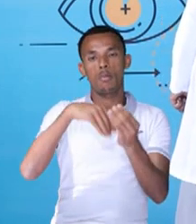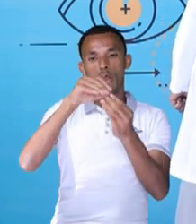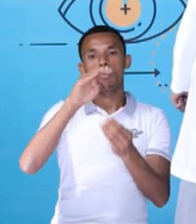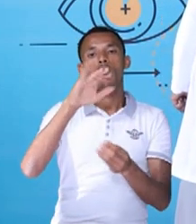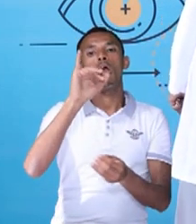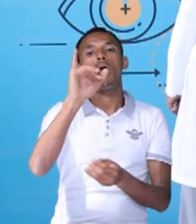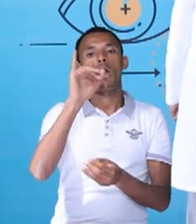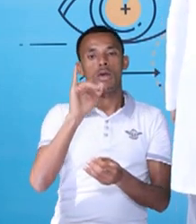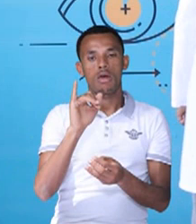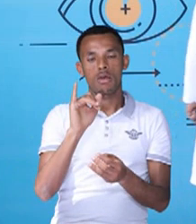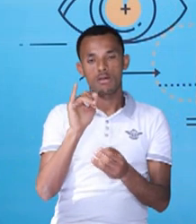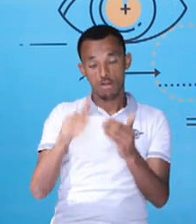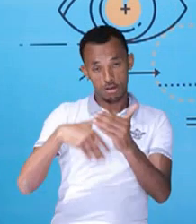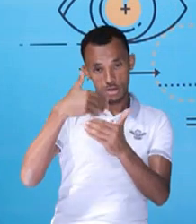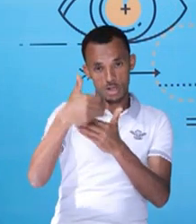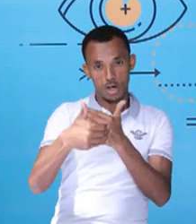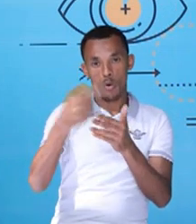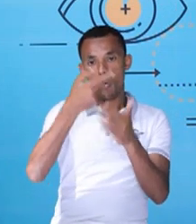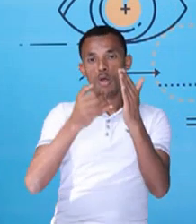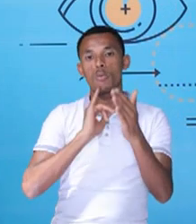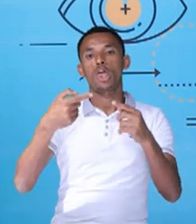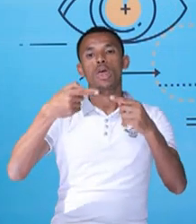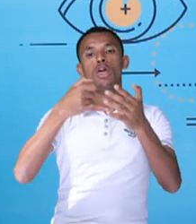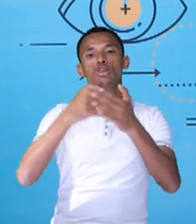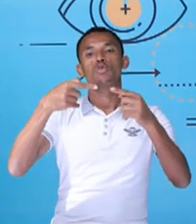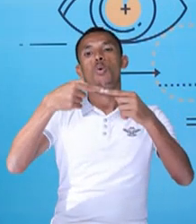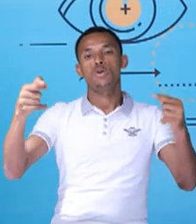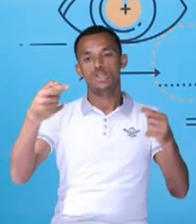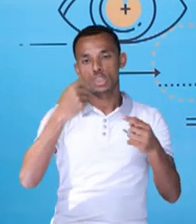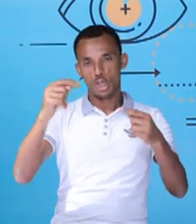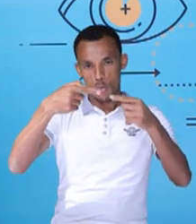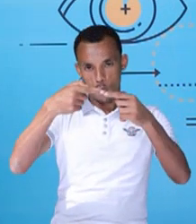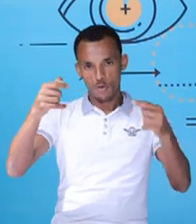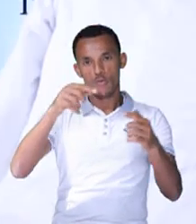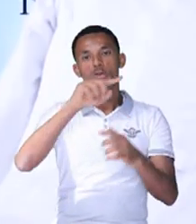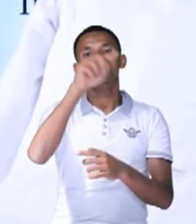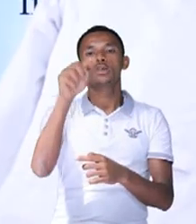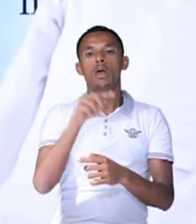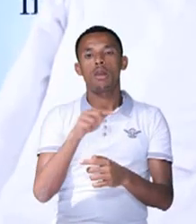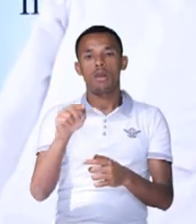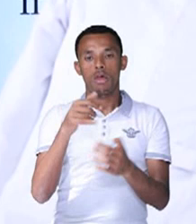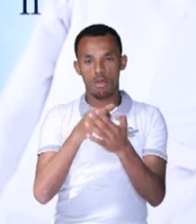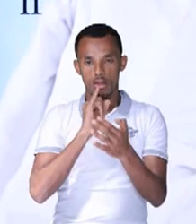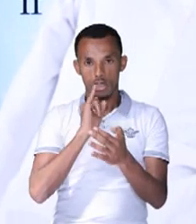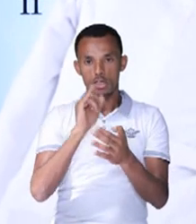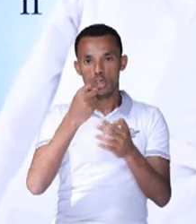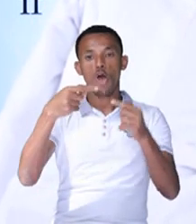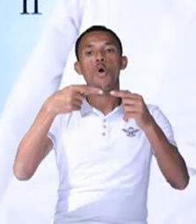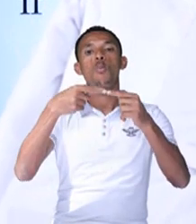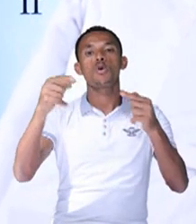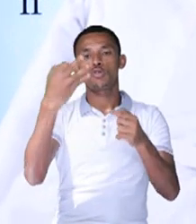bi, then what will be its opposite? The opposite of Z, it is the opposite